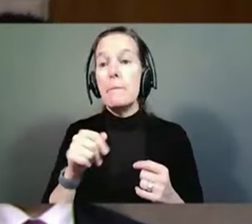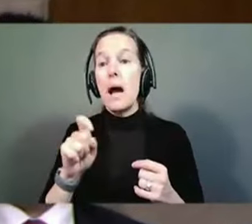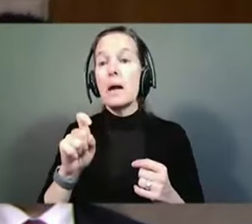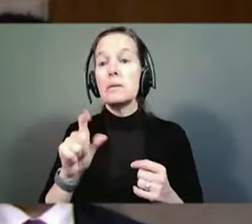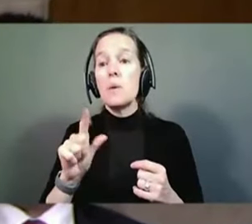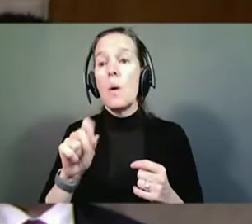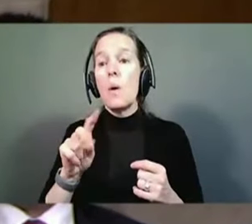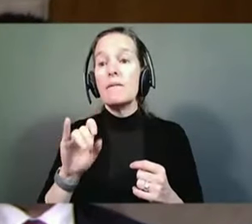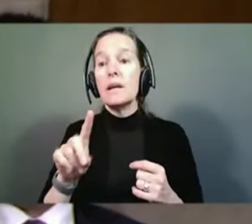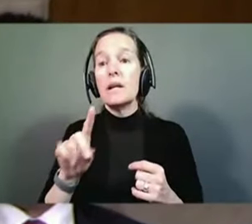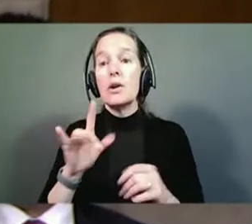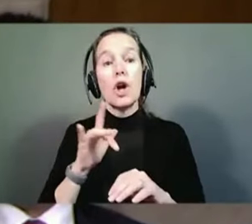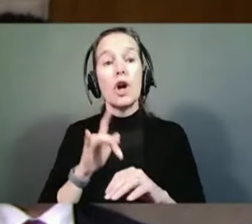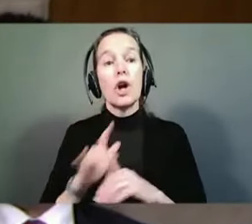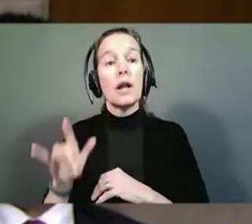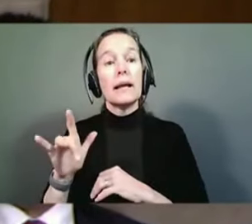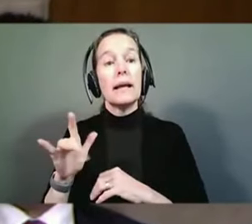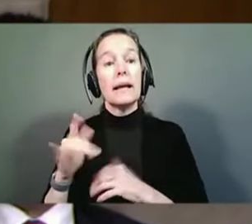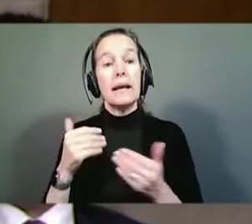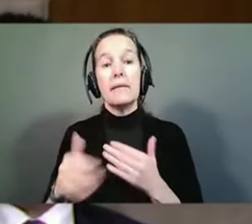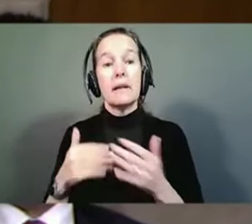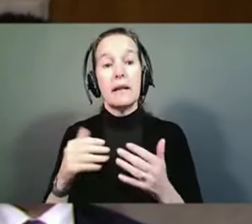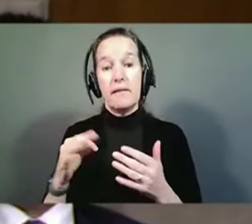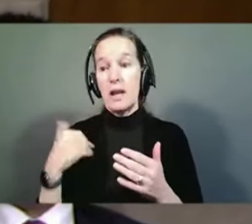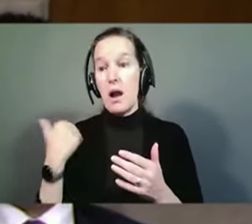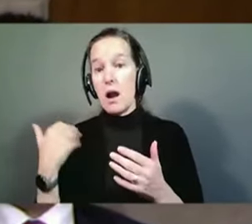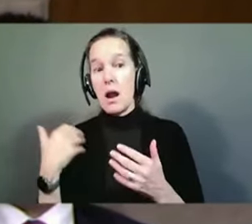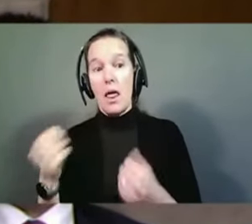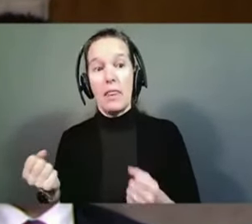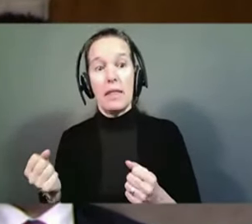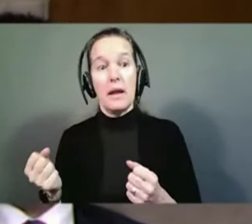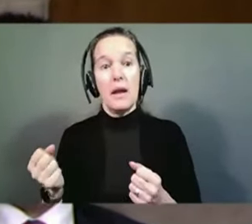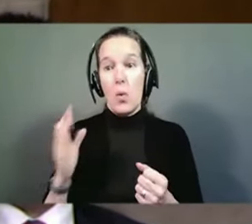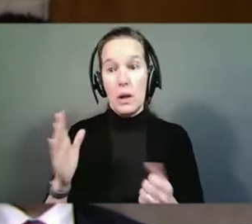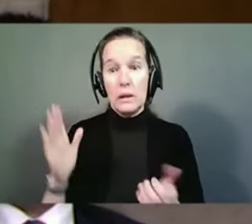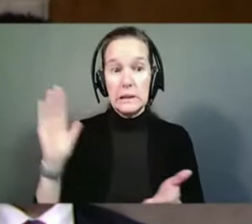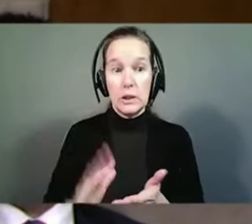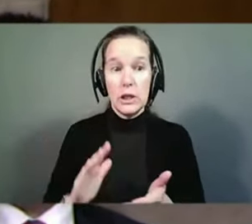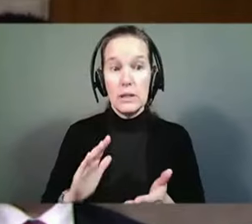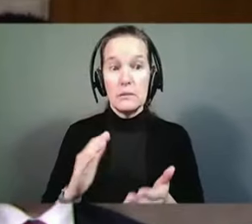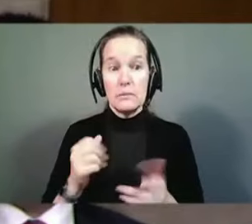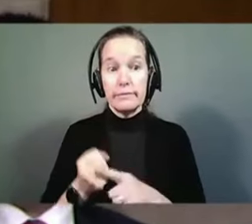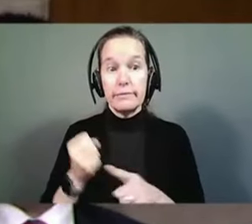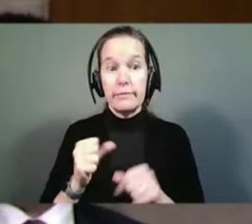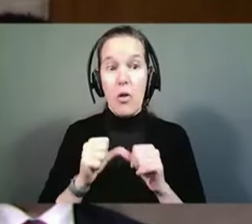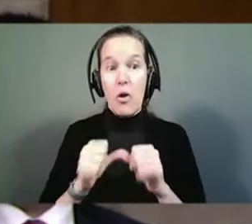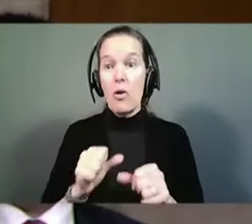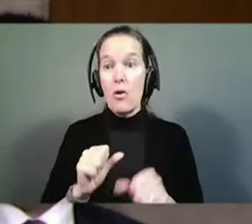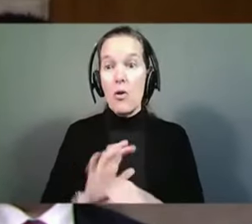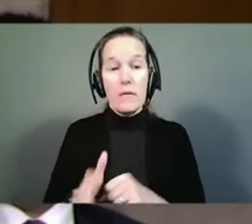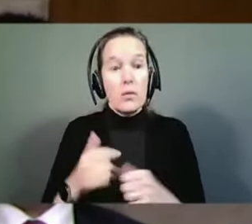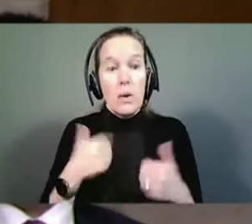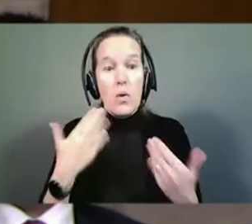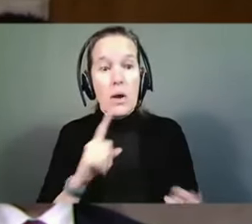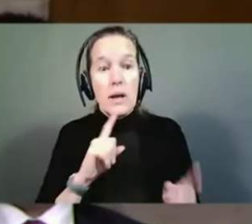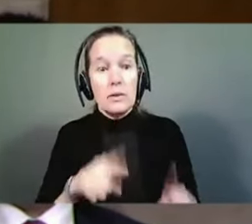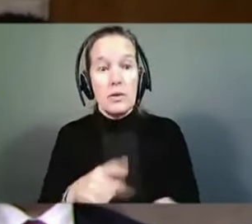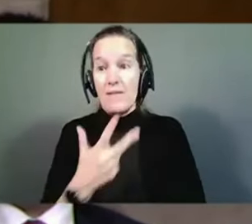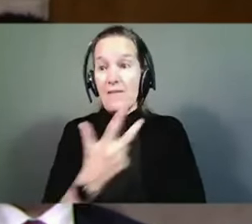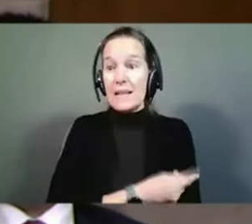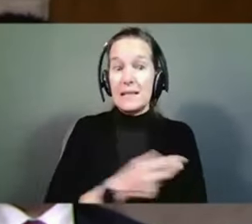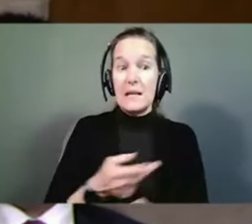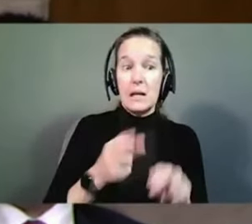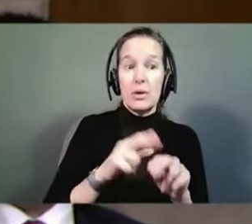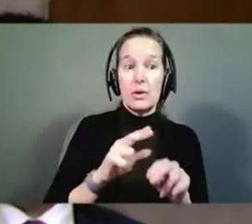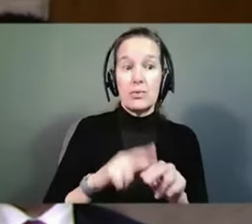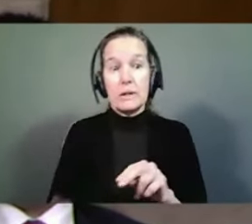healthy, does it help decrease the incidence of long COVID? I don't think we know the answer to that. Do vaccines increase or decrease the incidence of long COVID? If you've